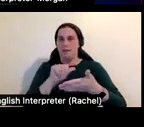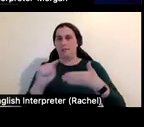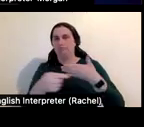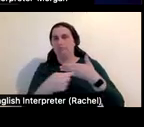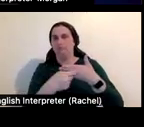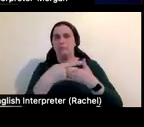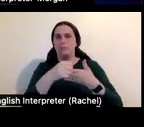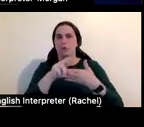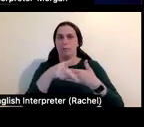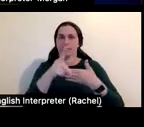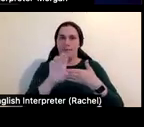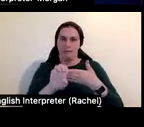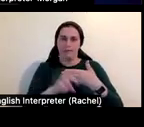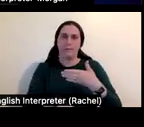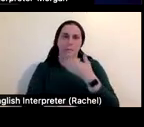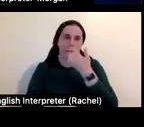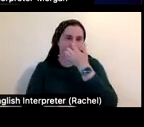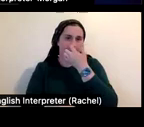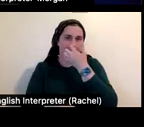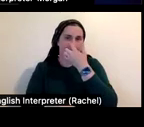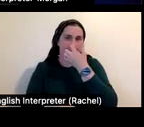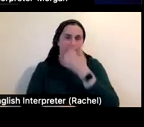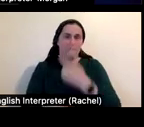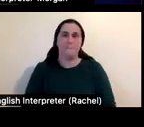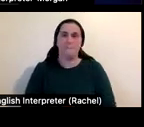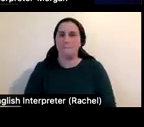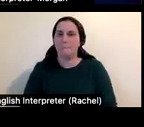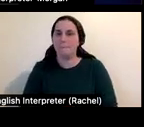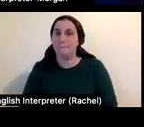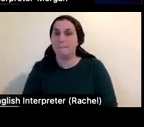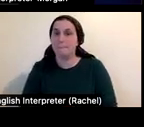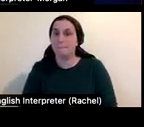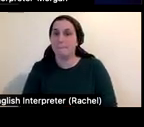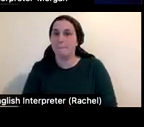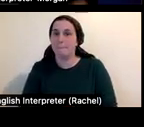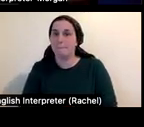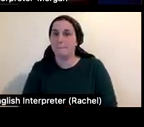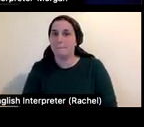Oh, that's right. Like that. And that sounds really.